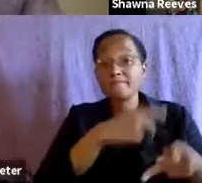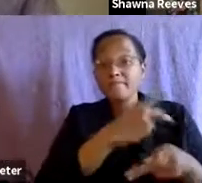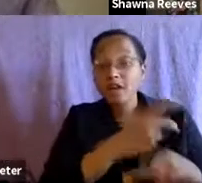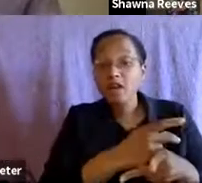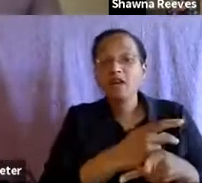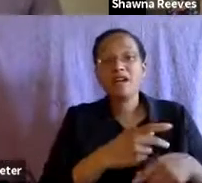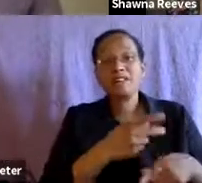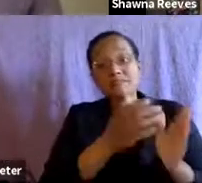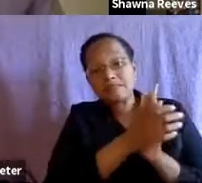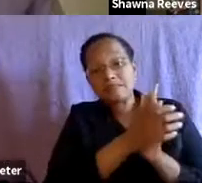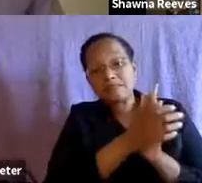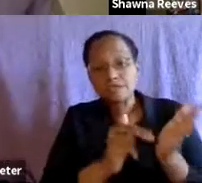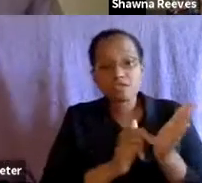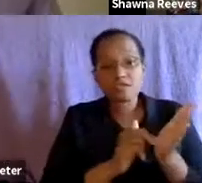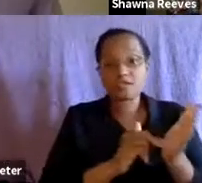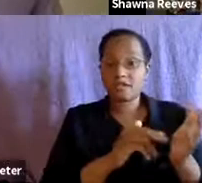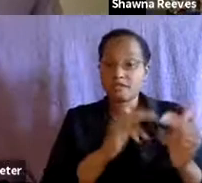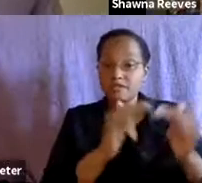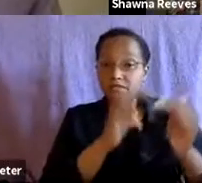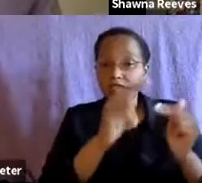this virus is